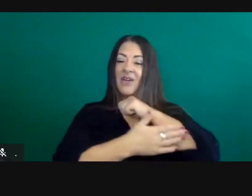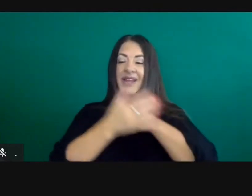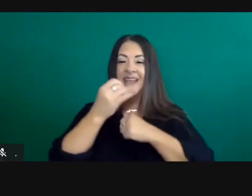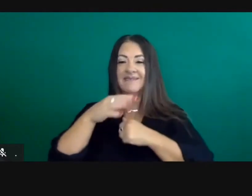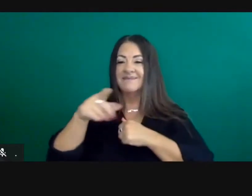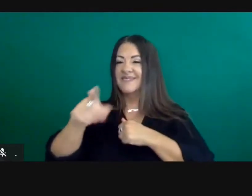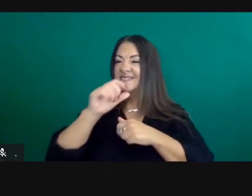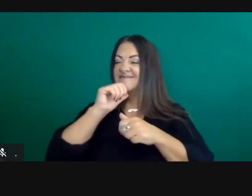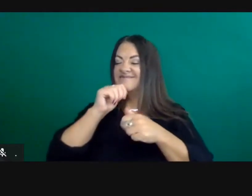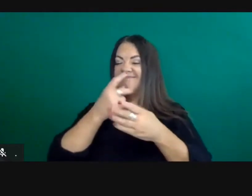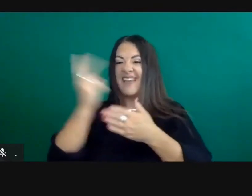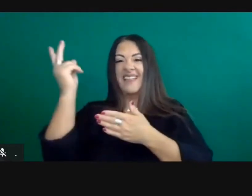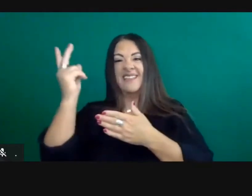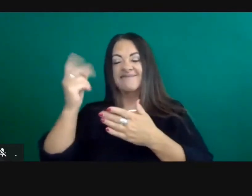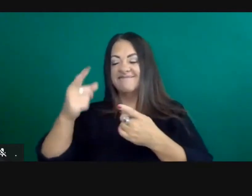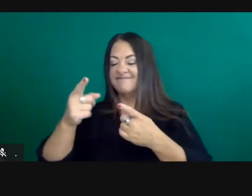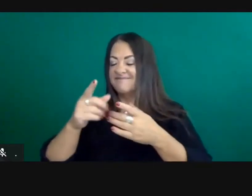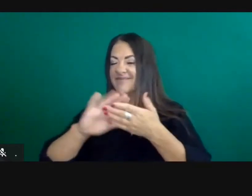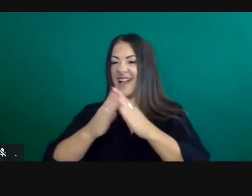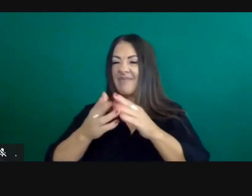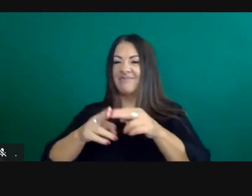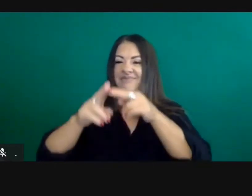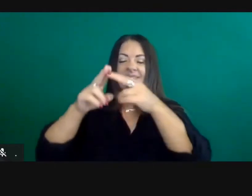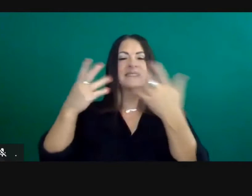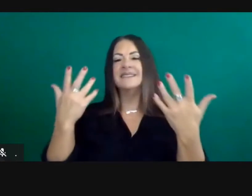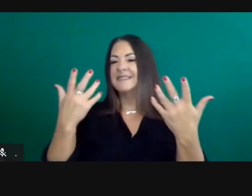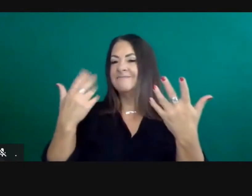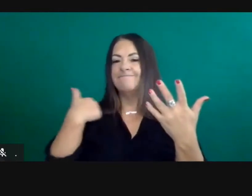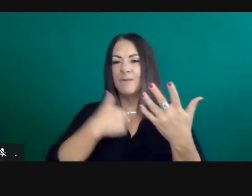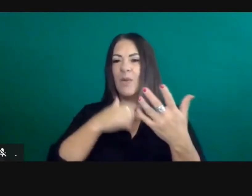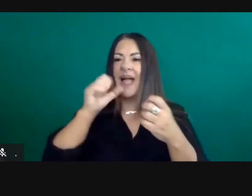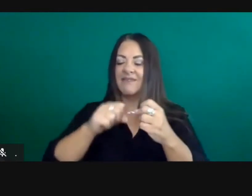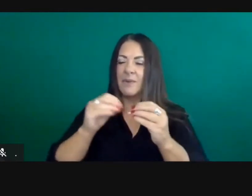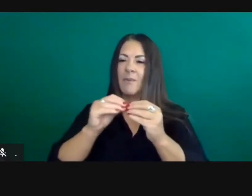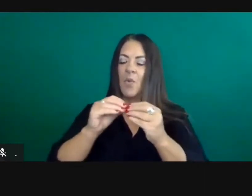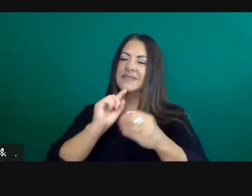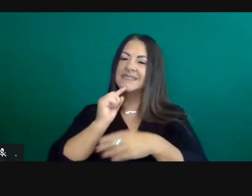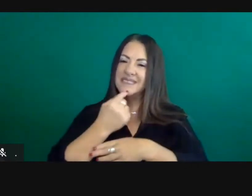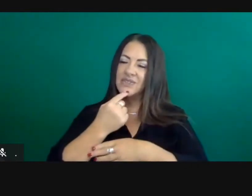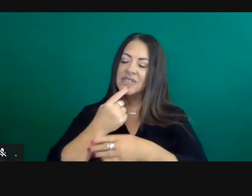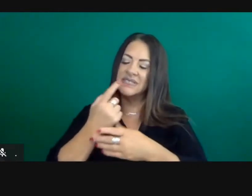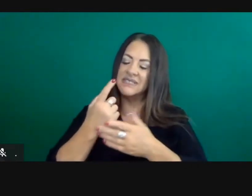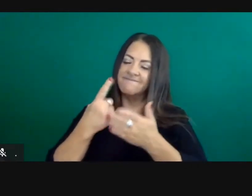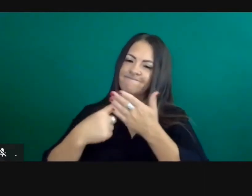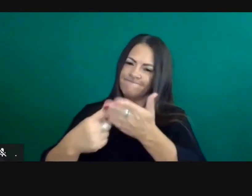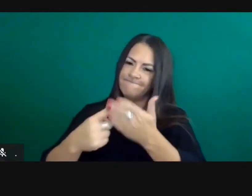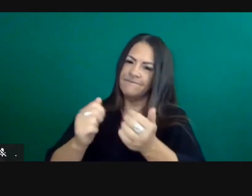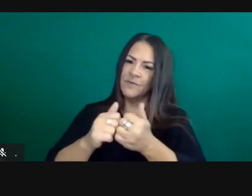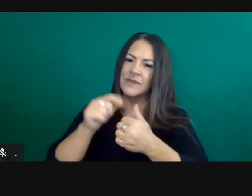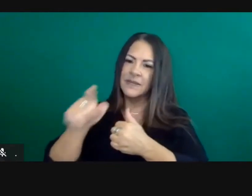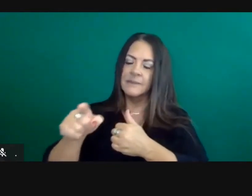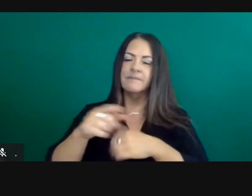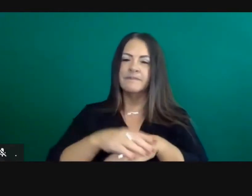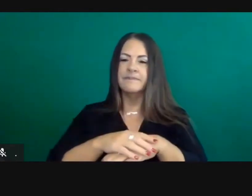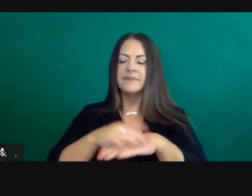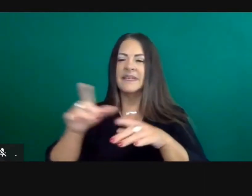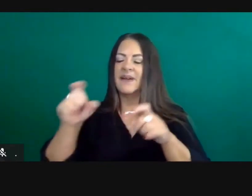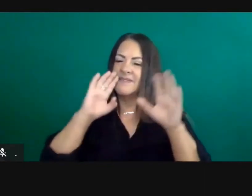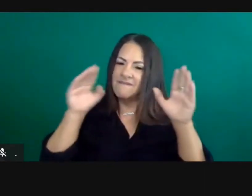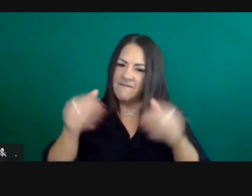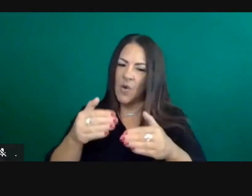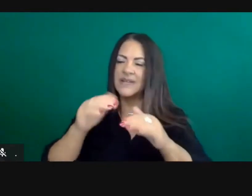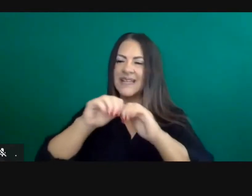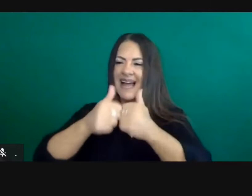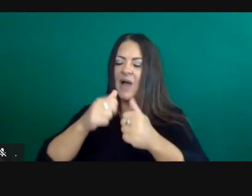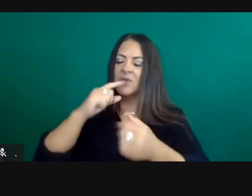thresholds, that is going to trigger those more intense conversations, which we've had, to focus on all of the areas of transmission. And